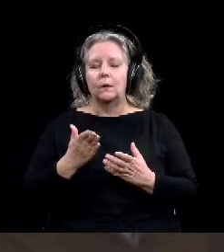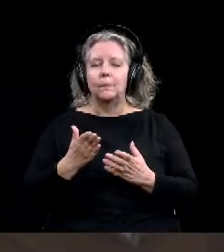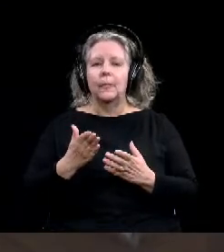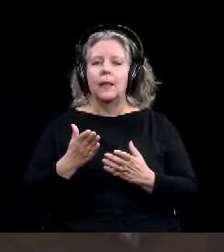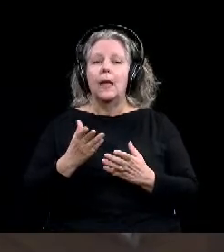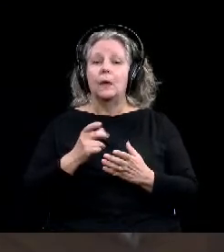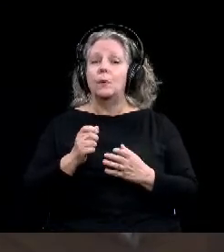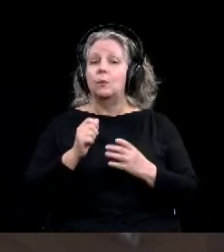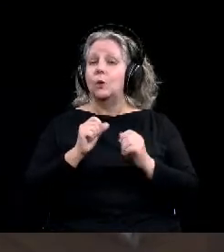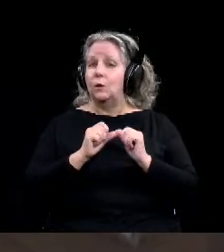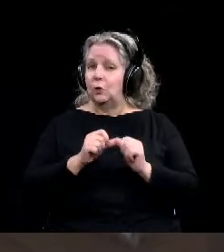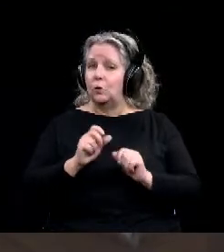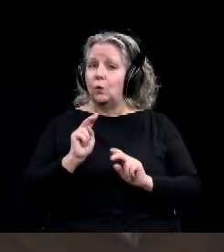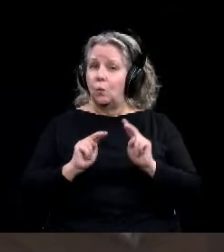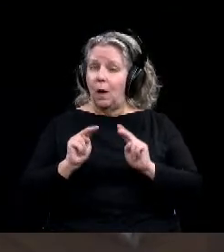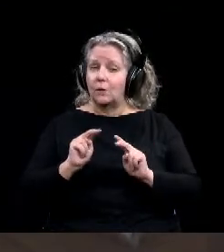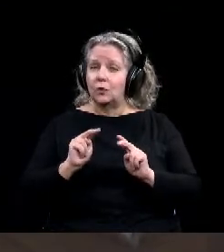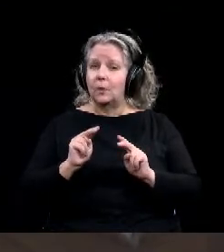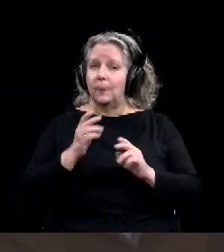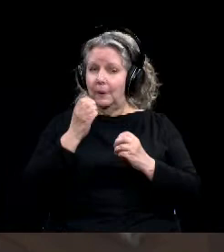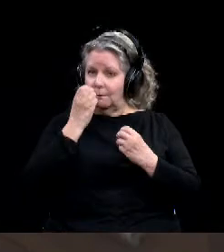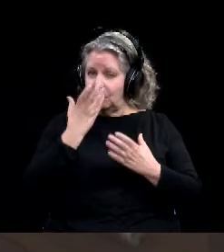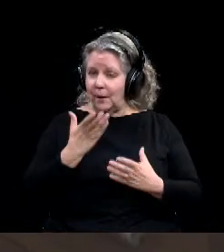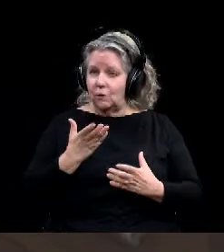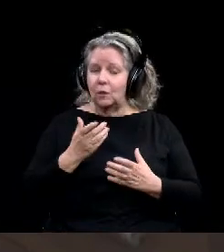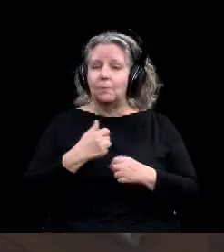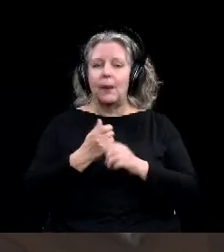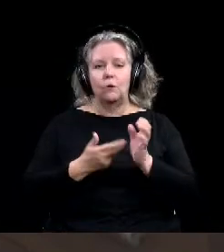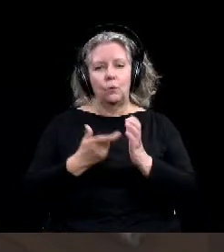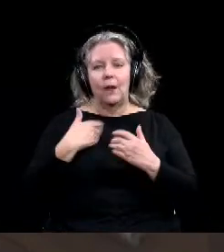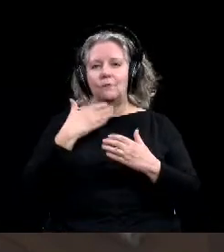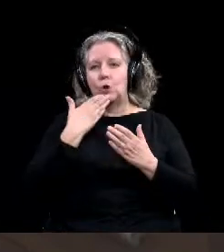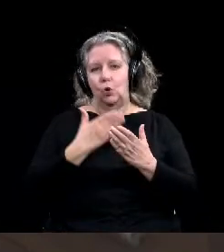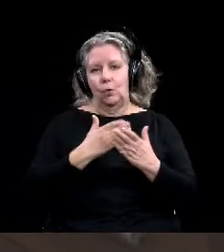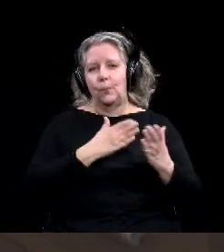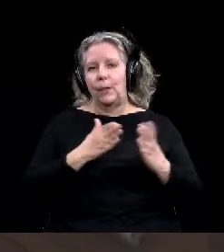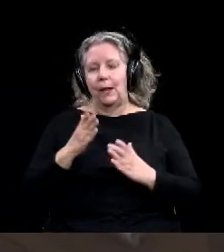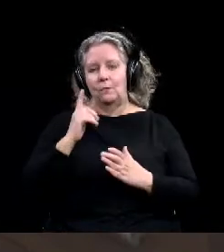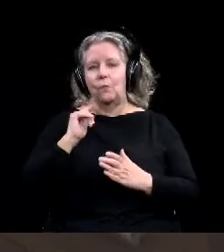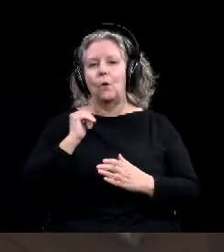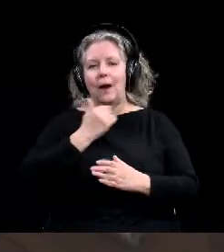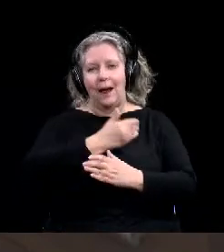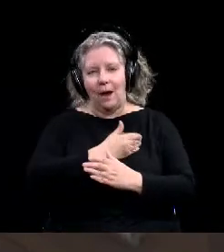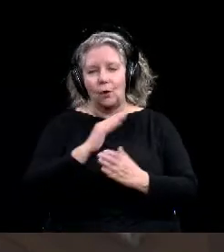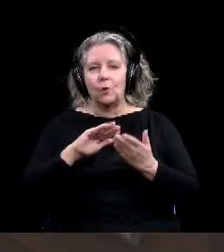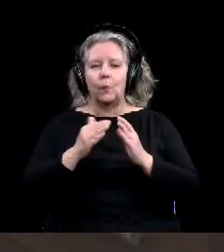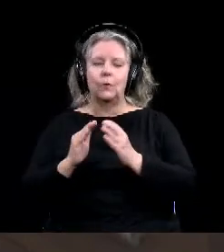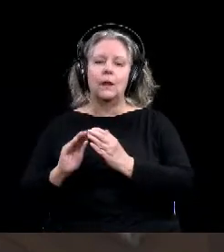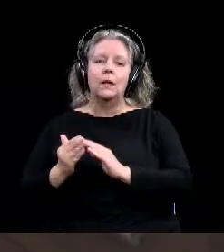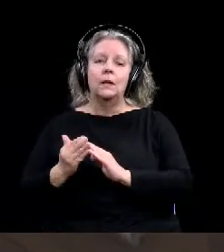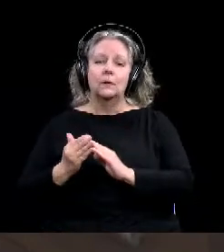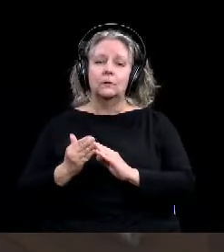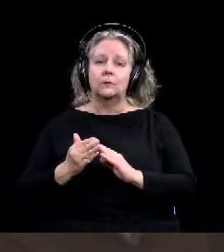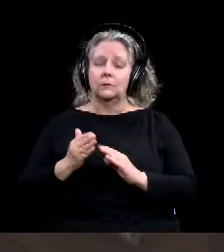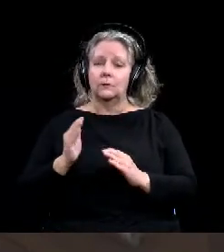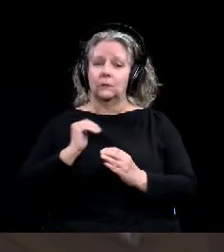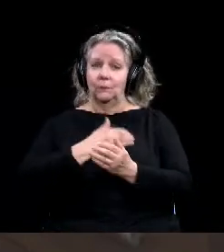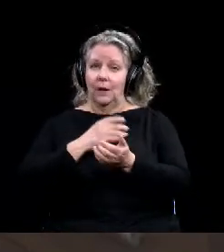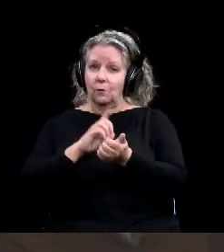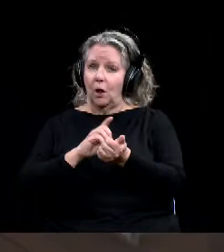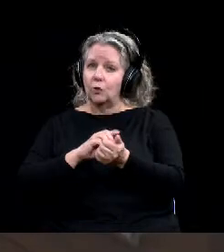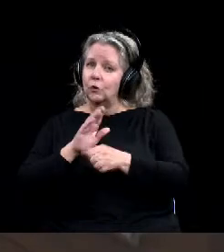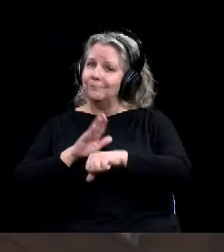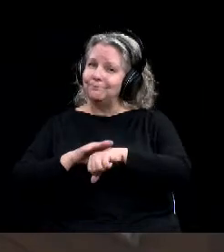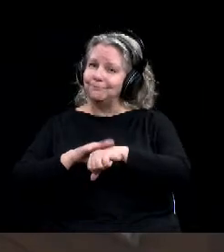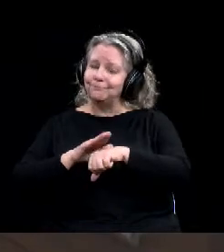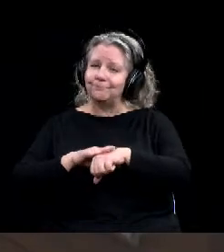of this community. Our local doctors continue to advise us of the seriousness of this virus, and I just continue to urge our